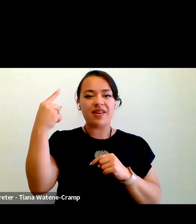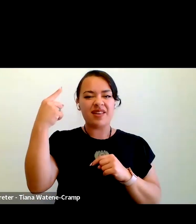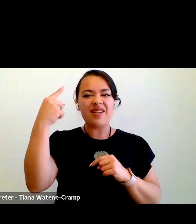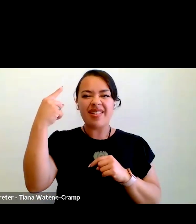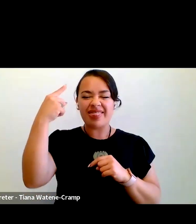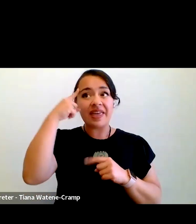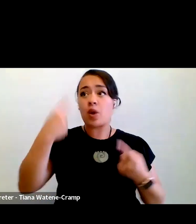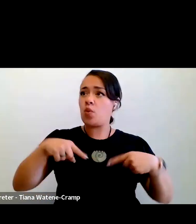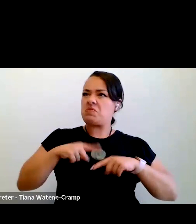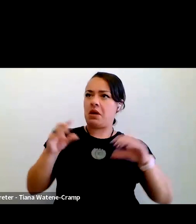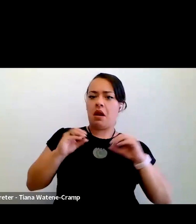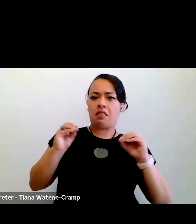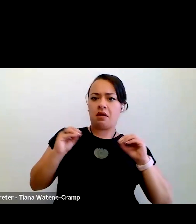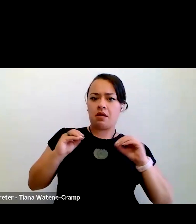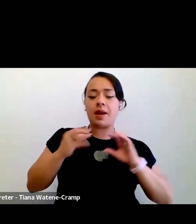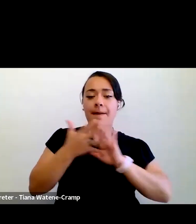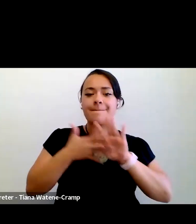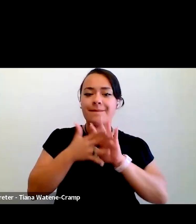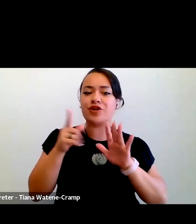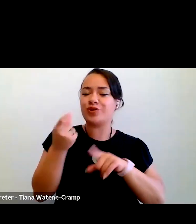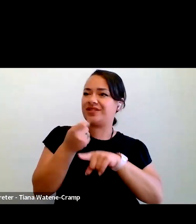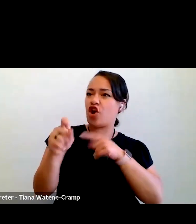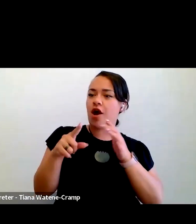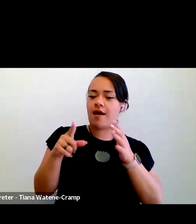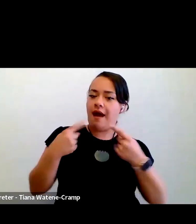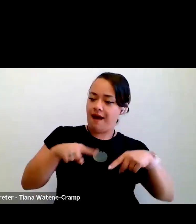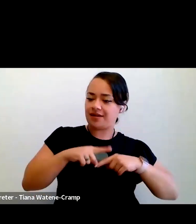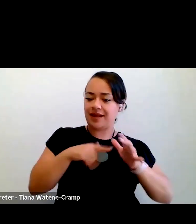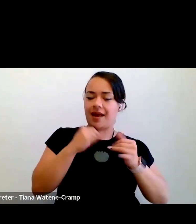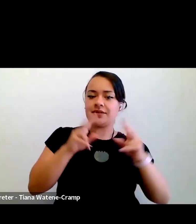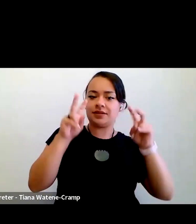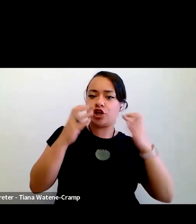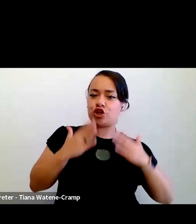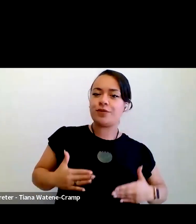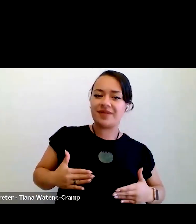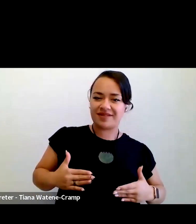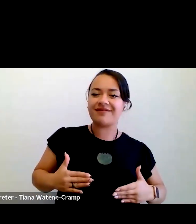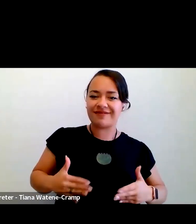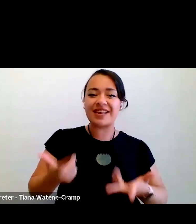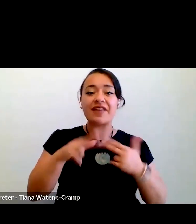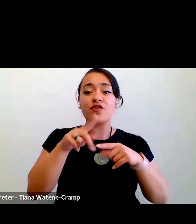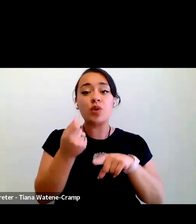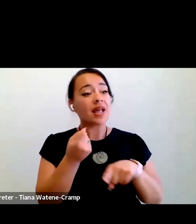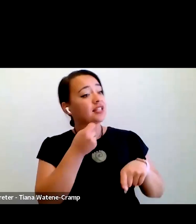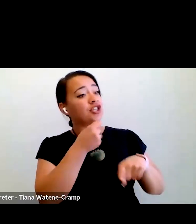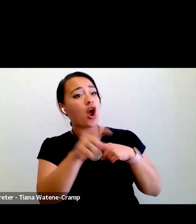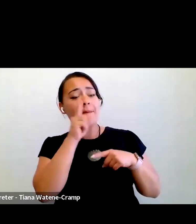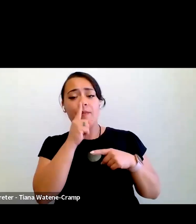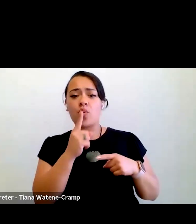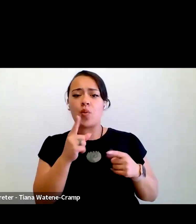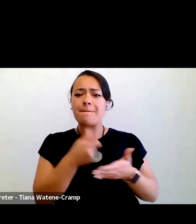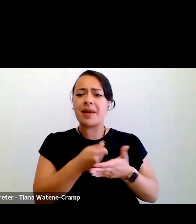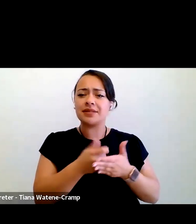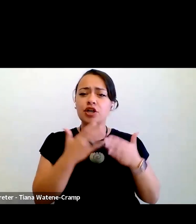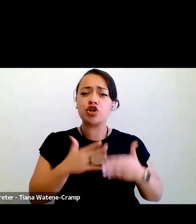of doing things, our ways of knowing and being in the world. And to deny someone or a group of people their humanity is to render them inferior